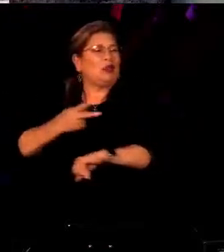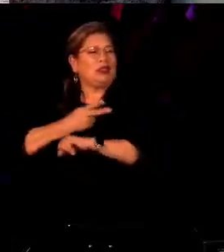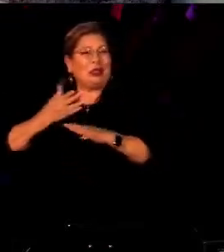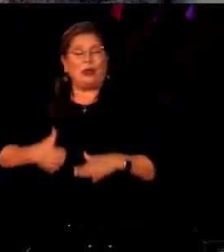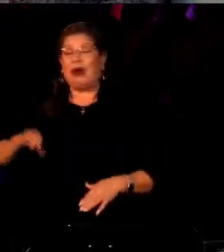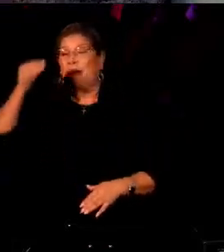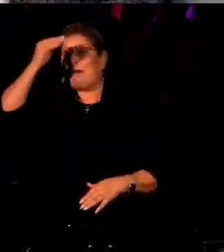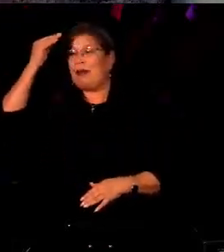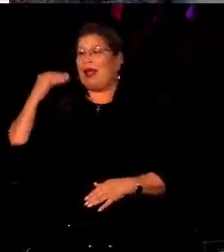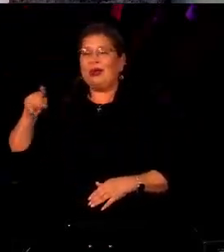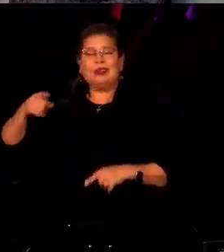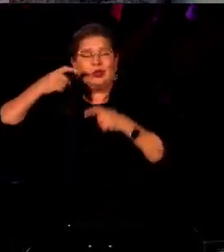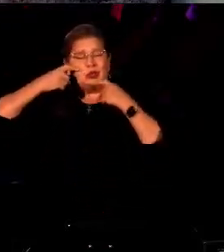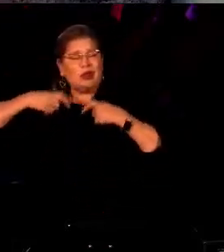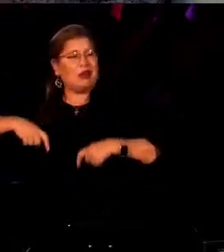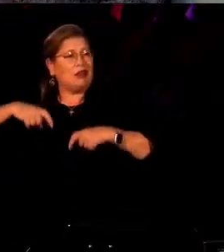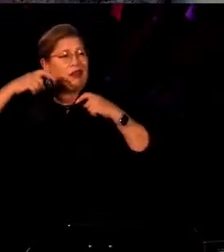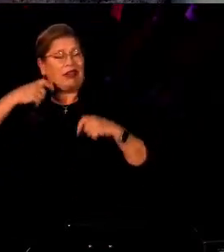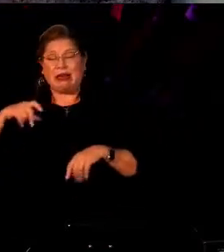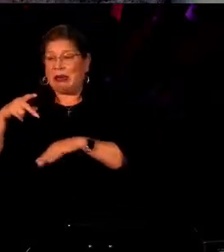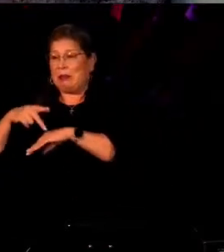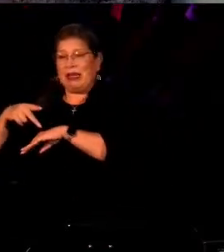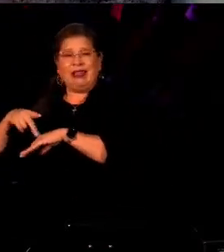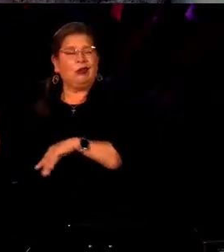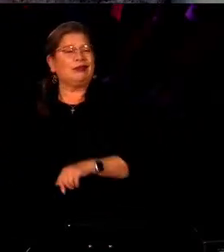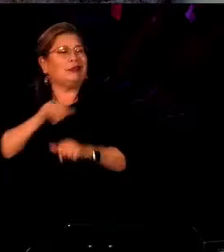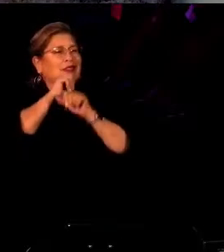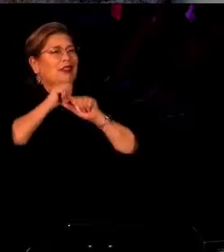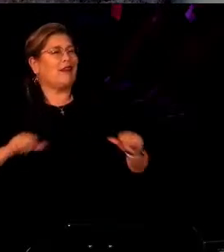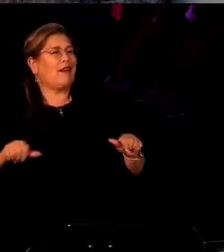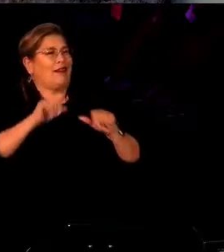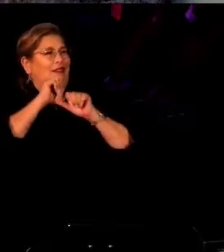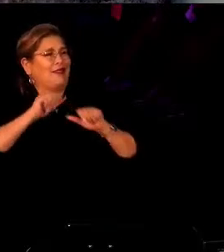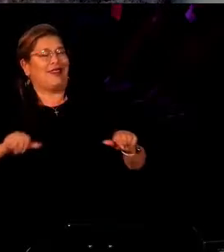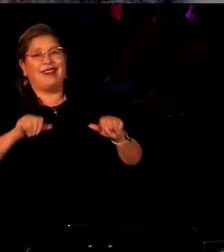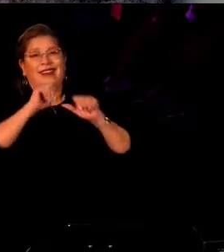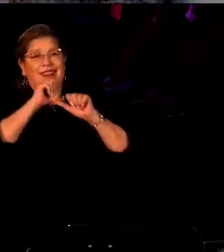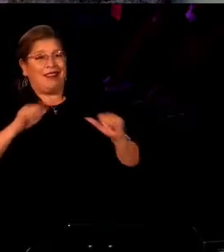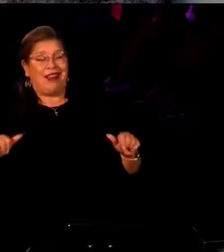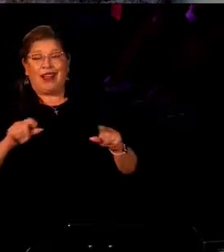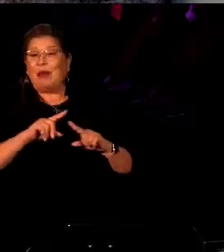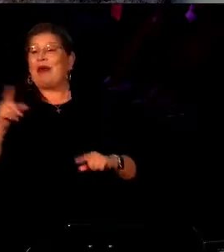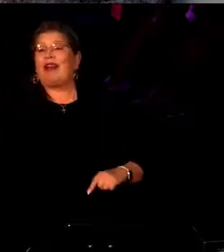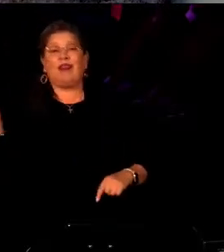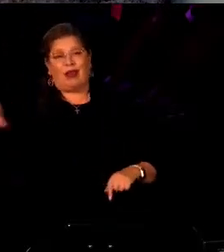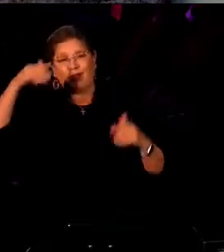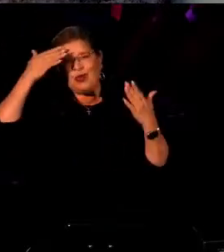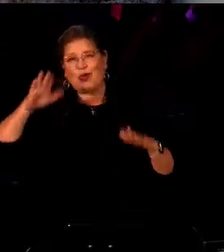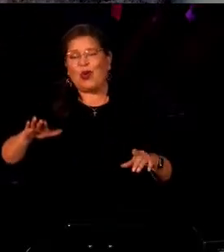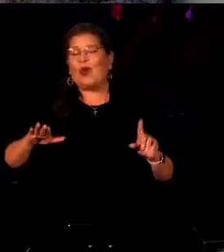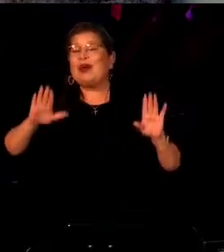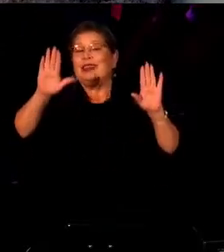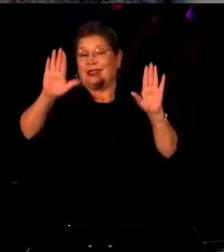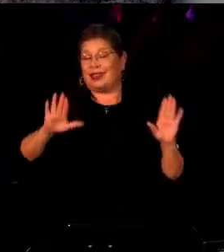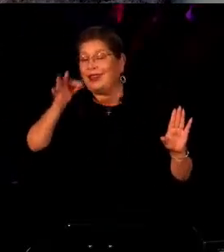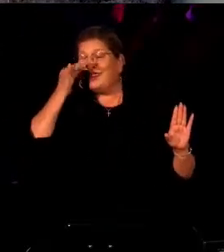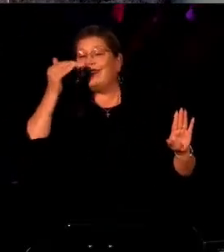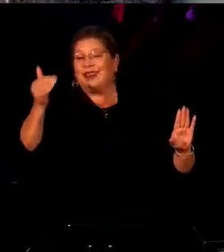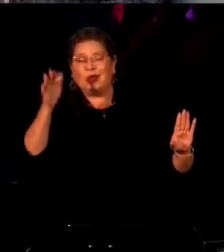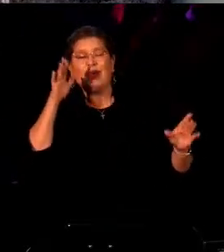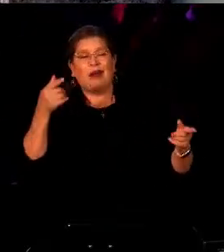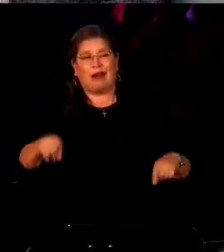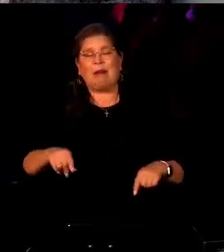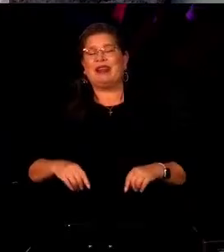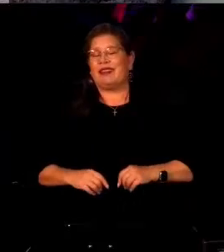Mary's crying. Peter is denying. But they don't know that Sundays are